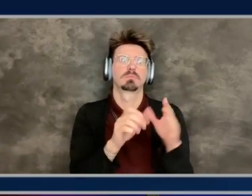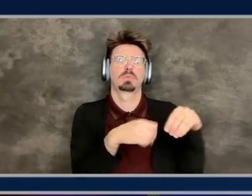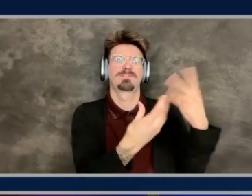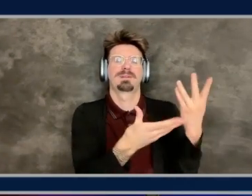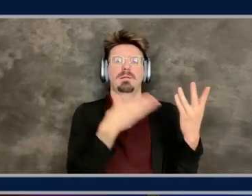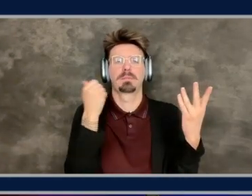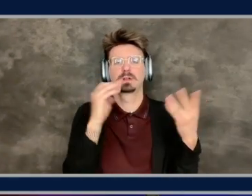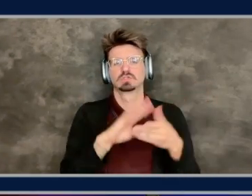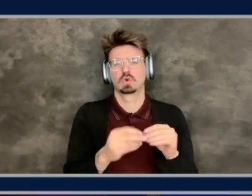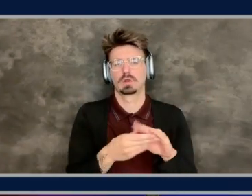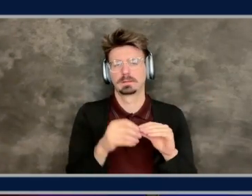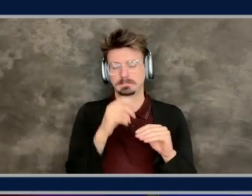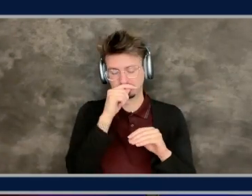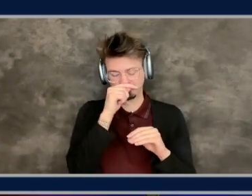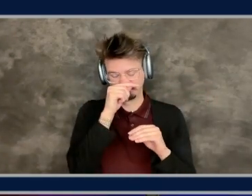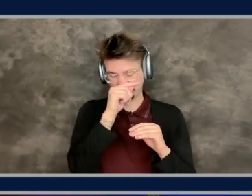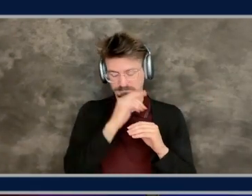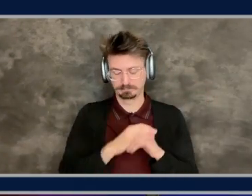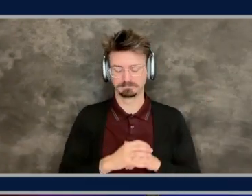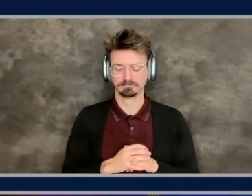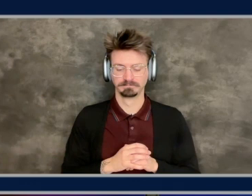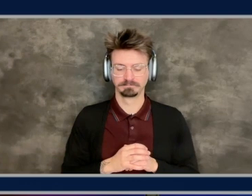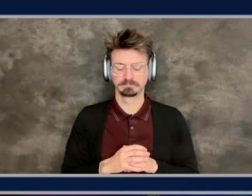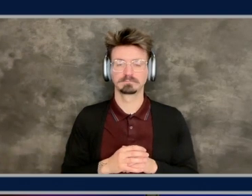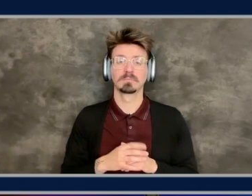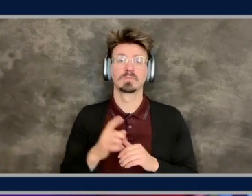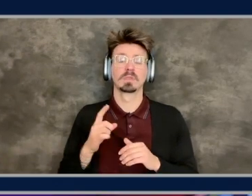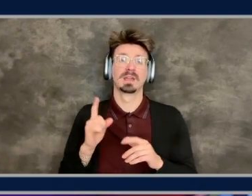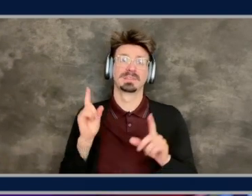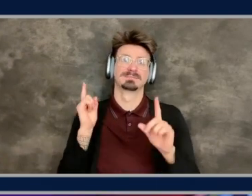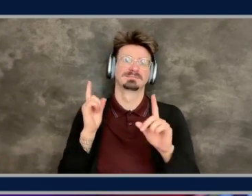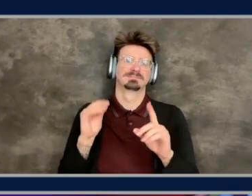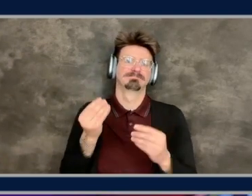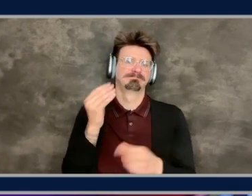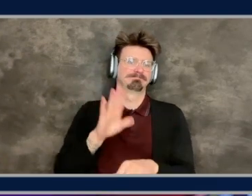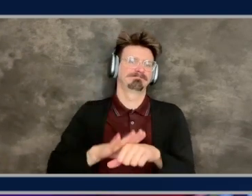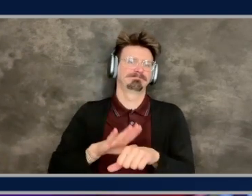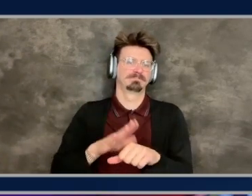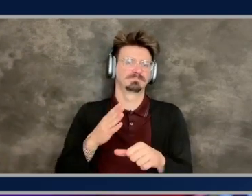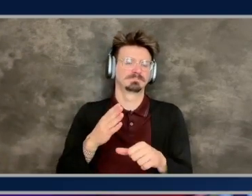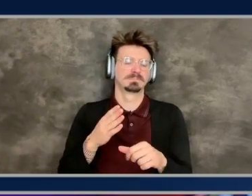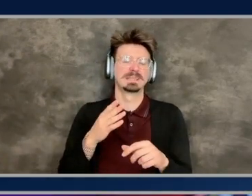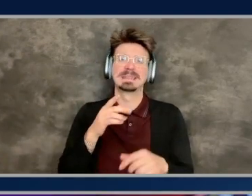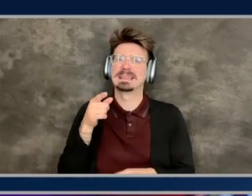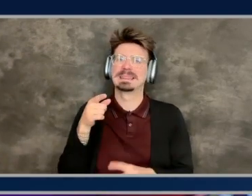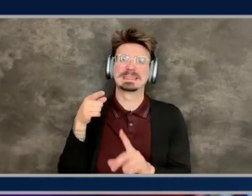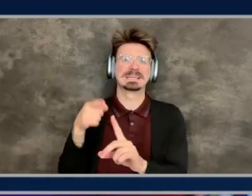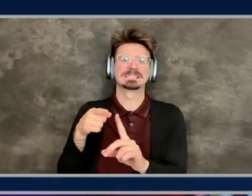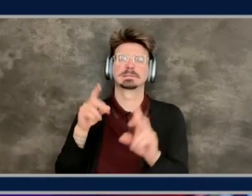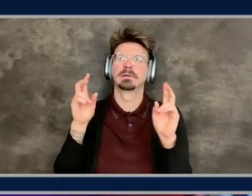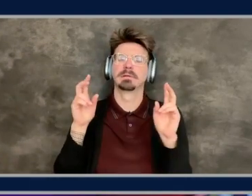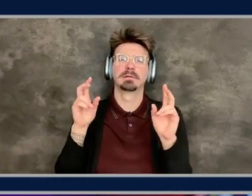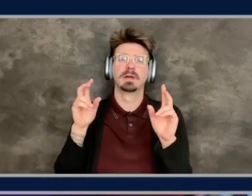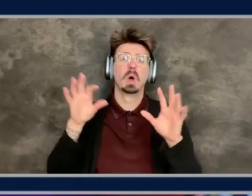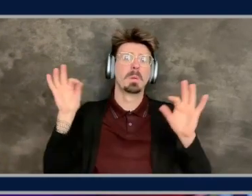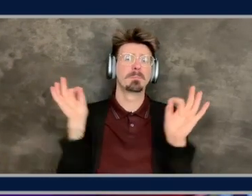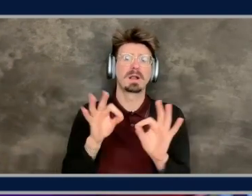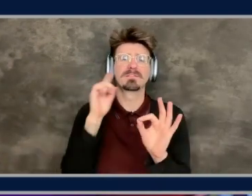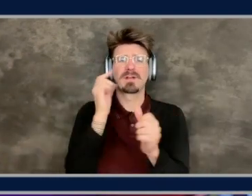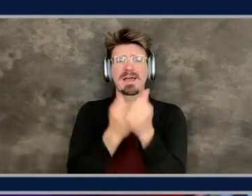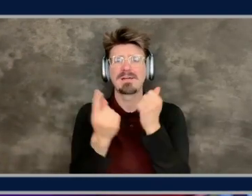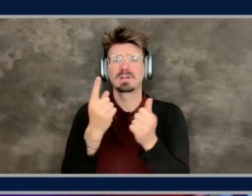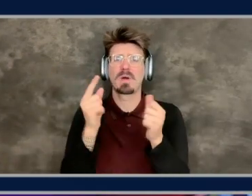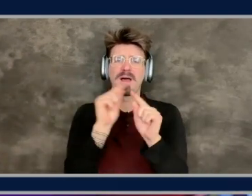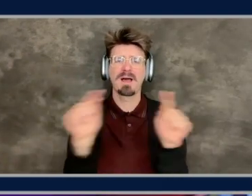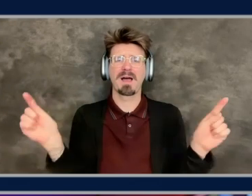and we did mention this up front, is like this is not the silver bullet for everything, right? So the leave feedback in the bottom left-hand corner there, please